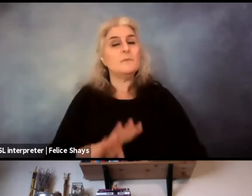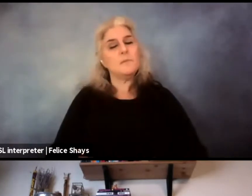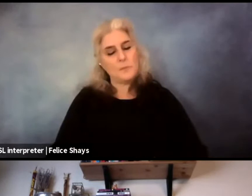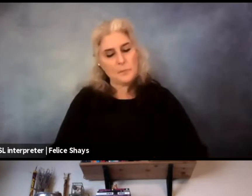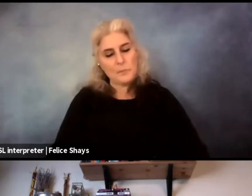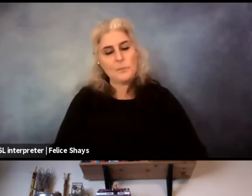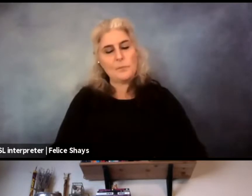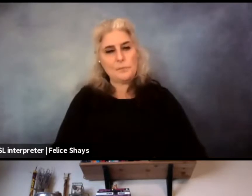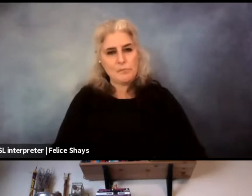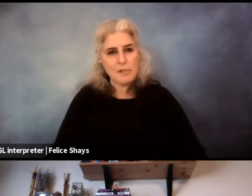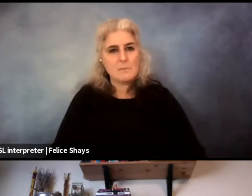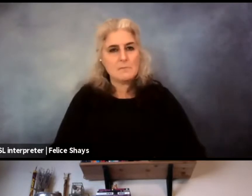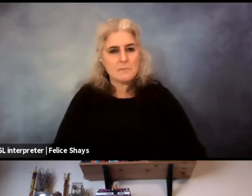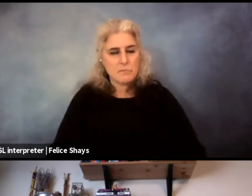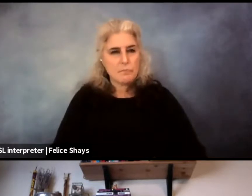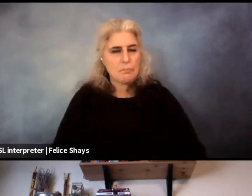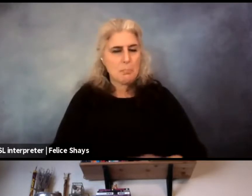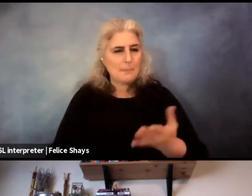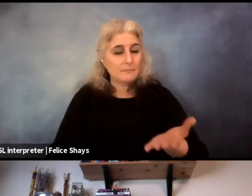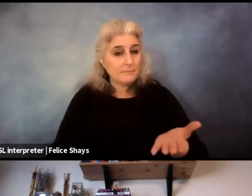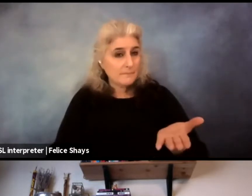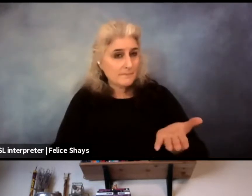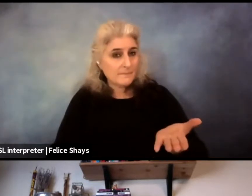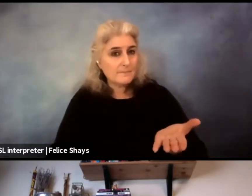Do you want to describe what kind of